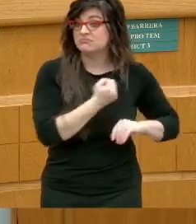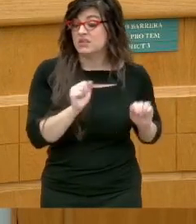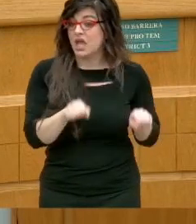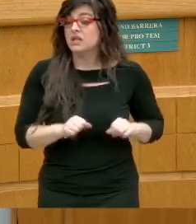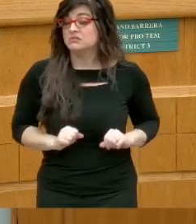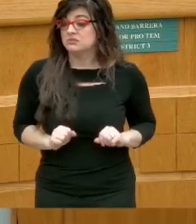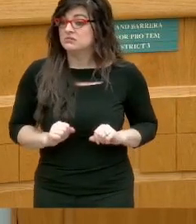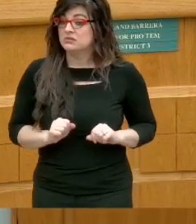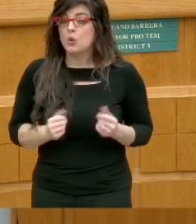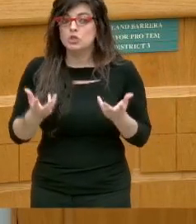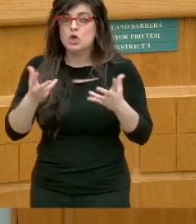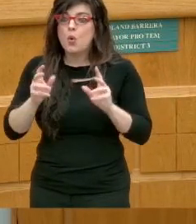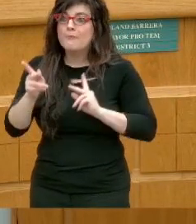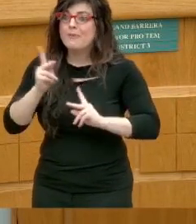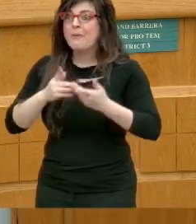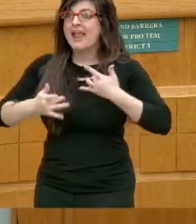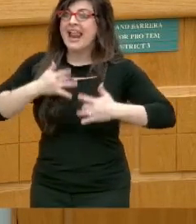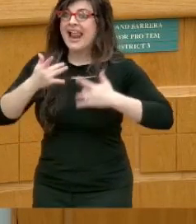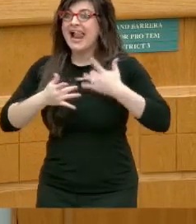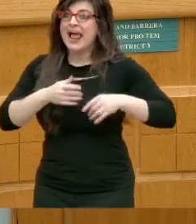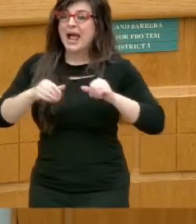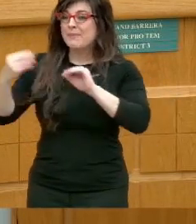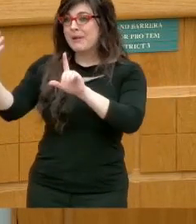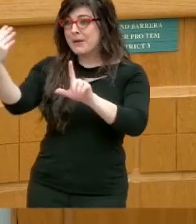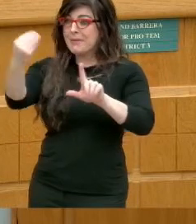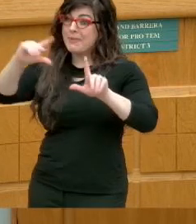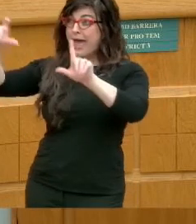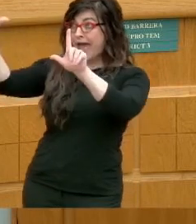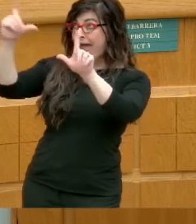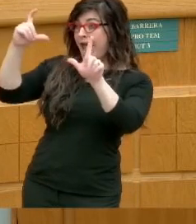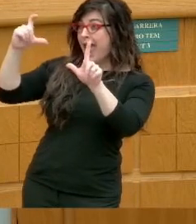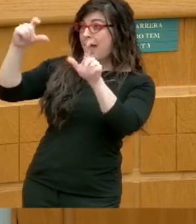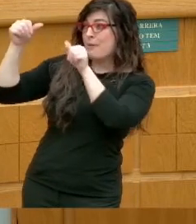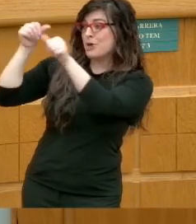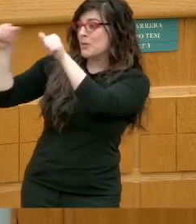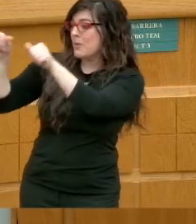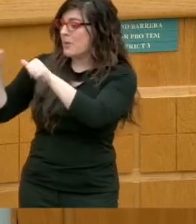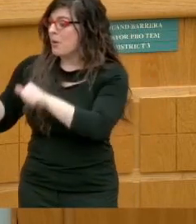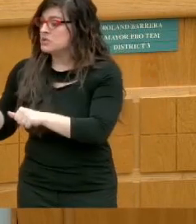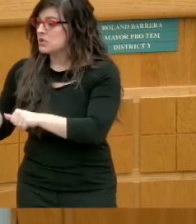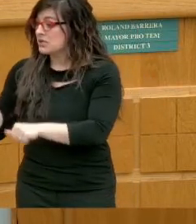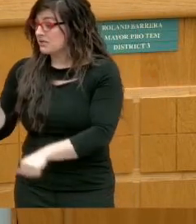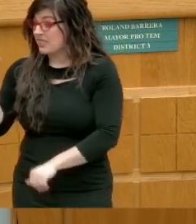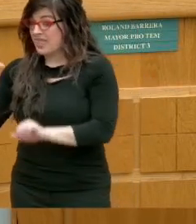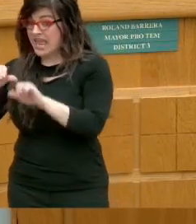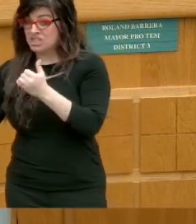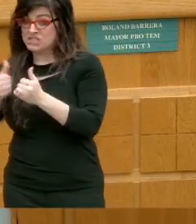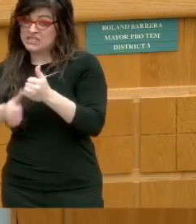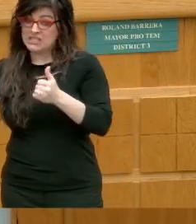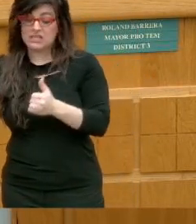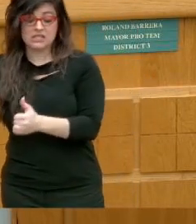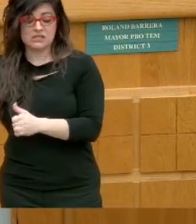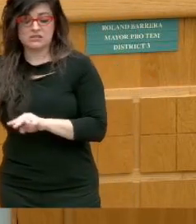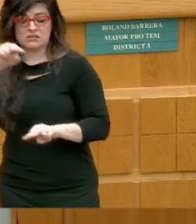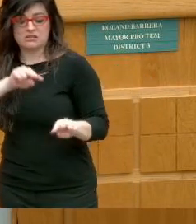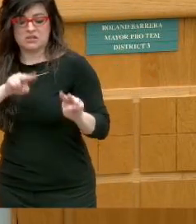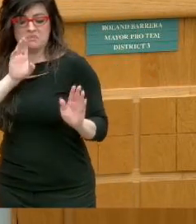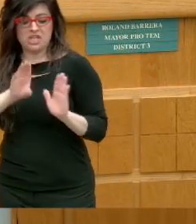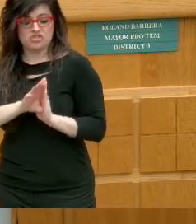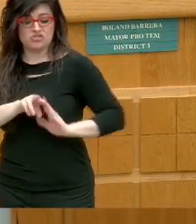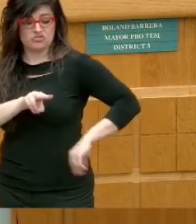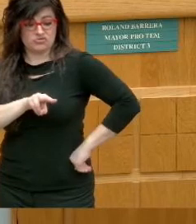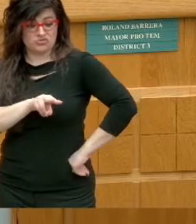folks being excited about it, taking pictures, posting on Facebook, and then lo and behold, the agencies. And if you're in violation, I would think of your alcohol and